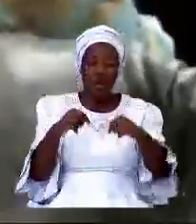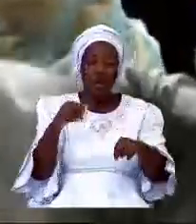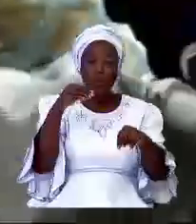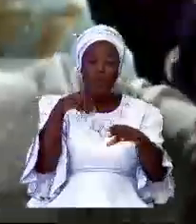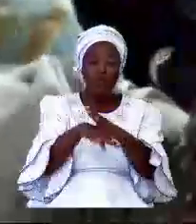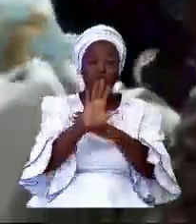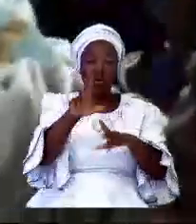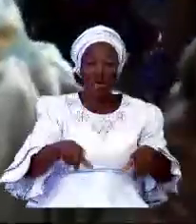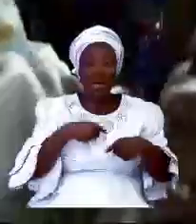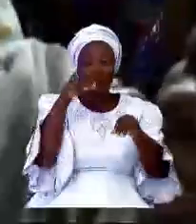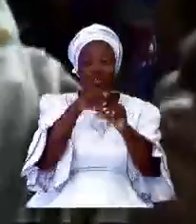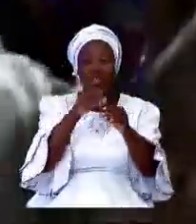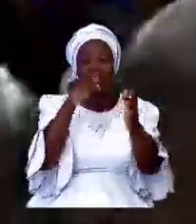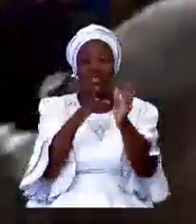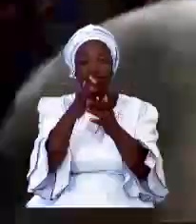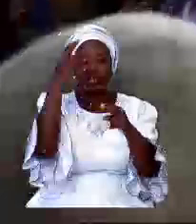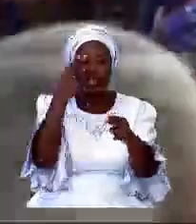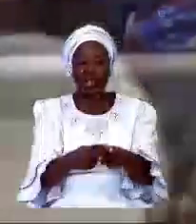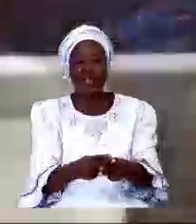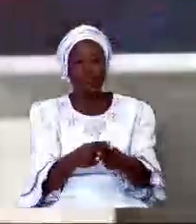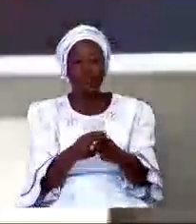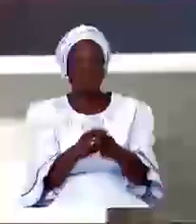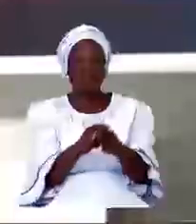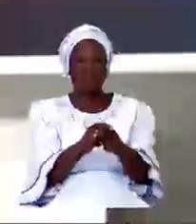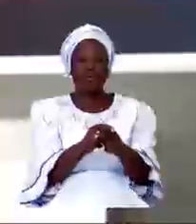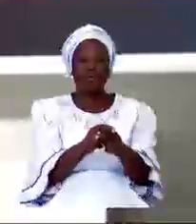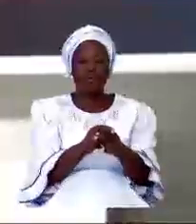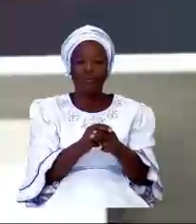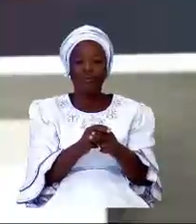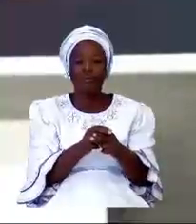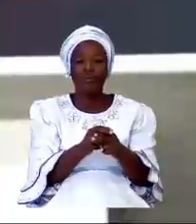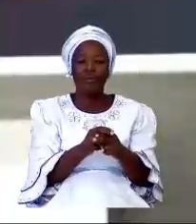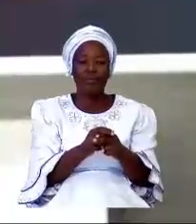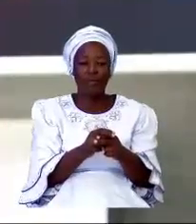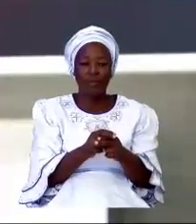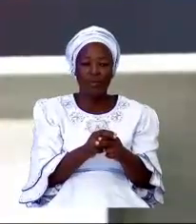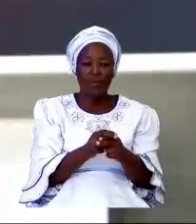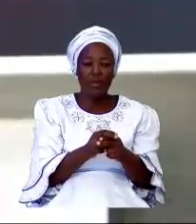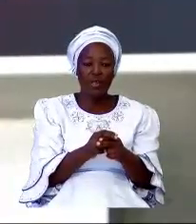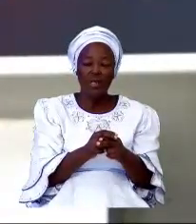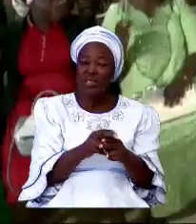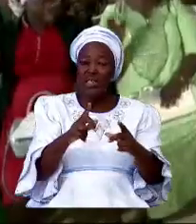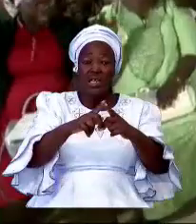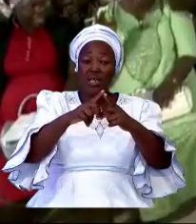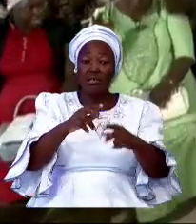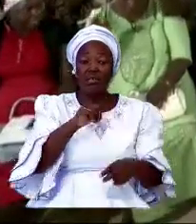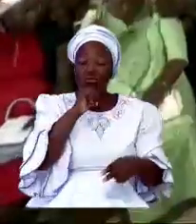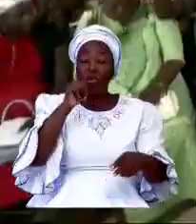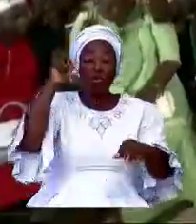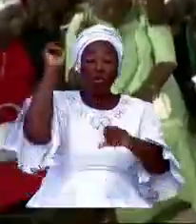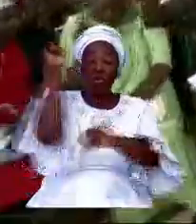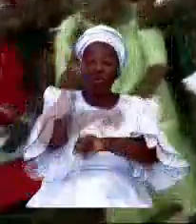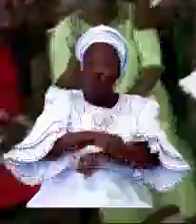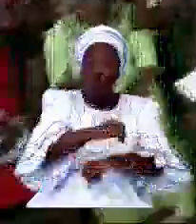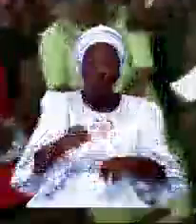something new will come in your life in Jesus' name.